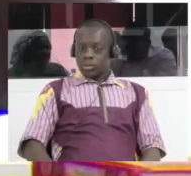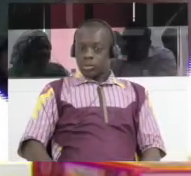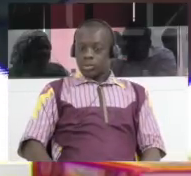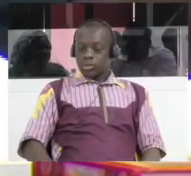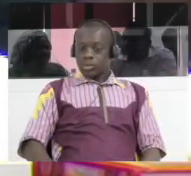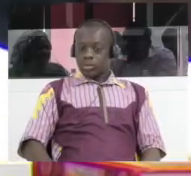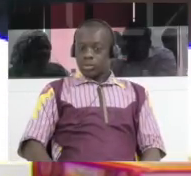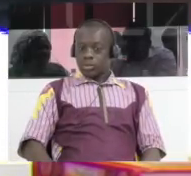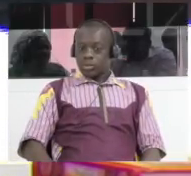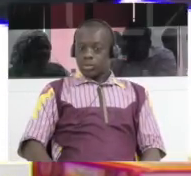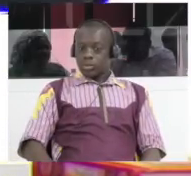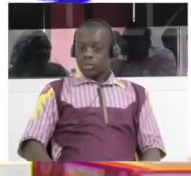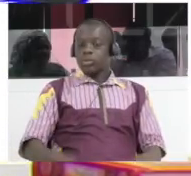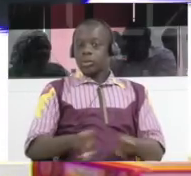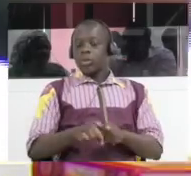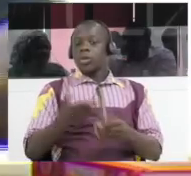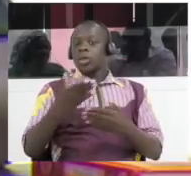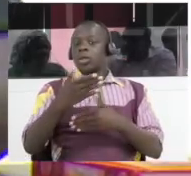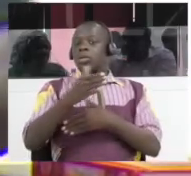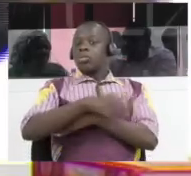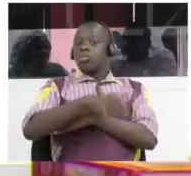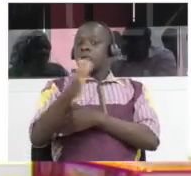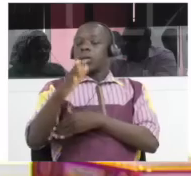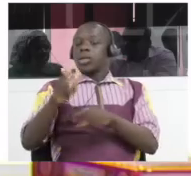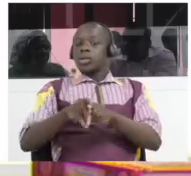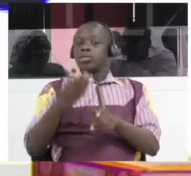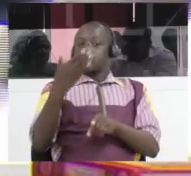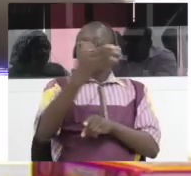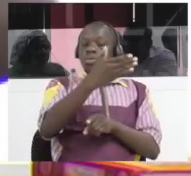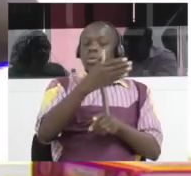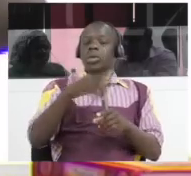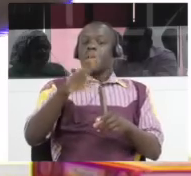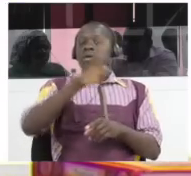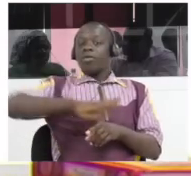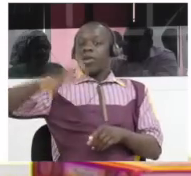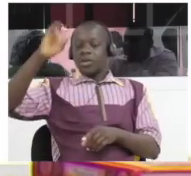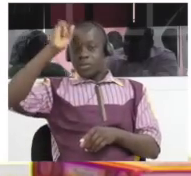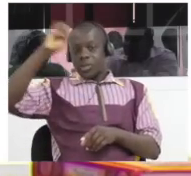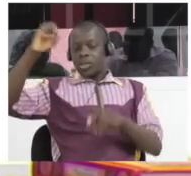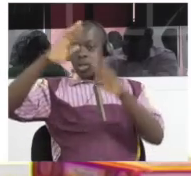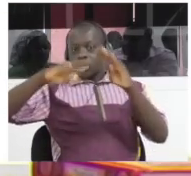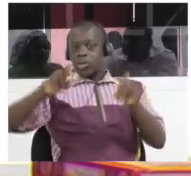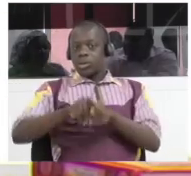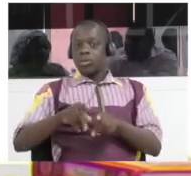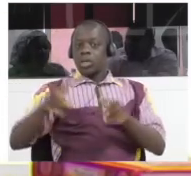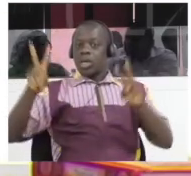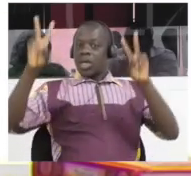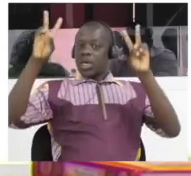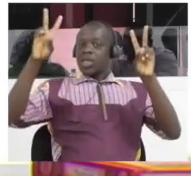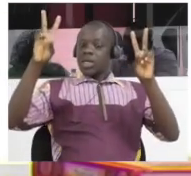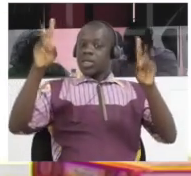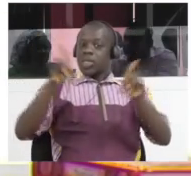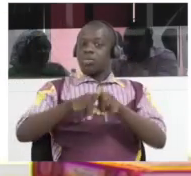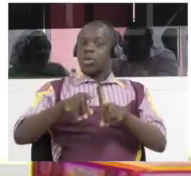the gate heading to where the office of the Vice President is, yeah, I just emerged from the what I would call